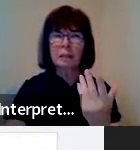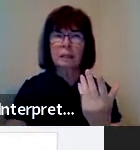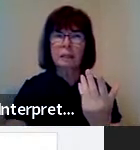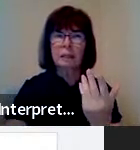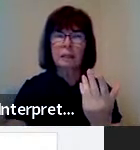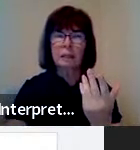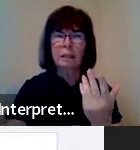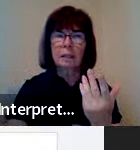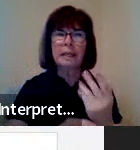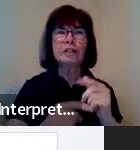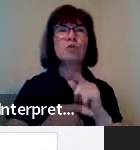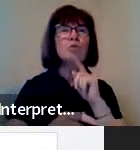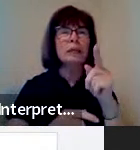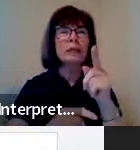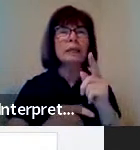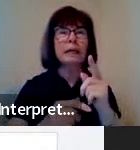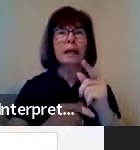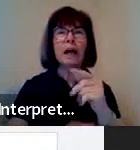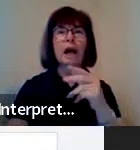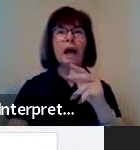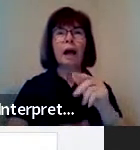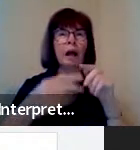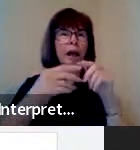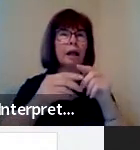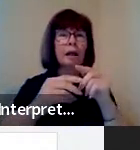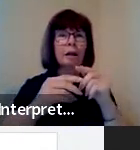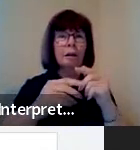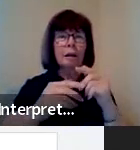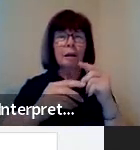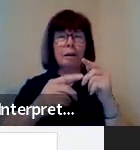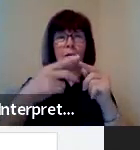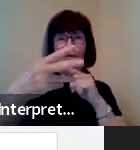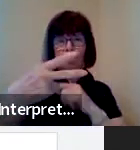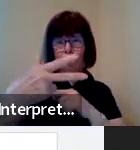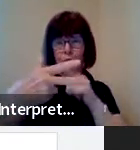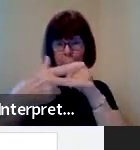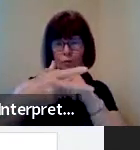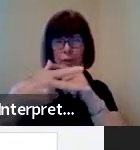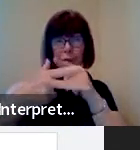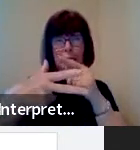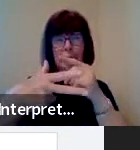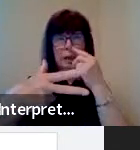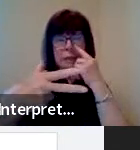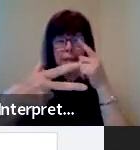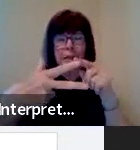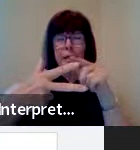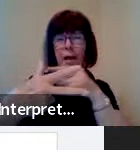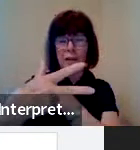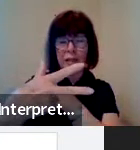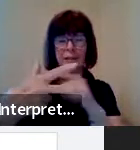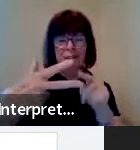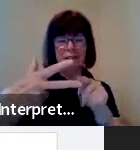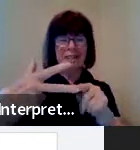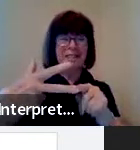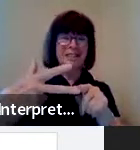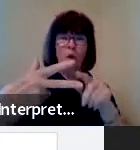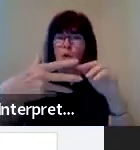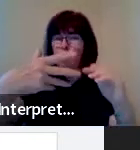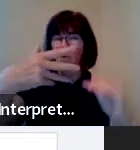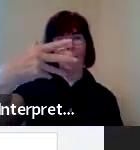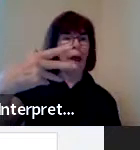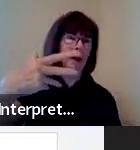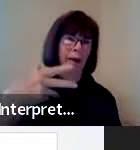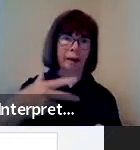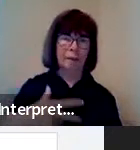distant third. But I think we put so much emphasis, and rightfully, on those two other sets of activities with the set of